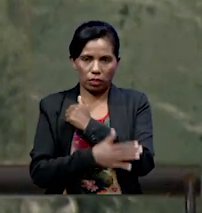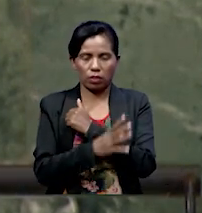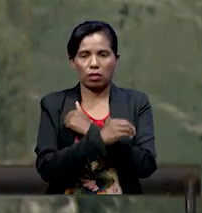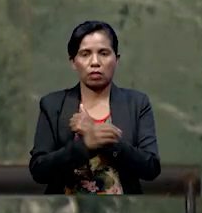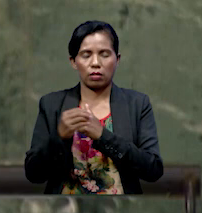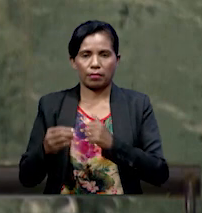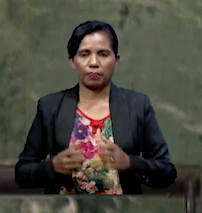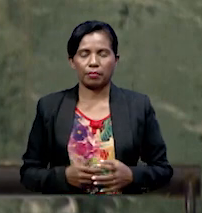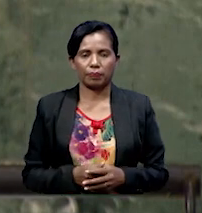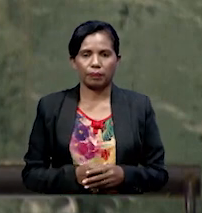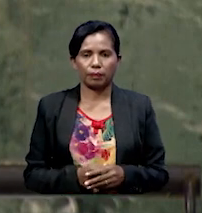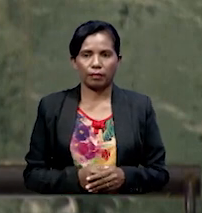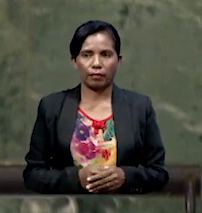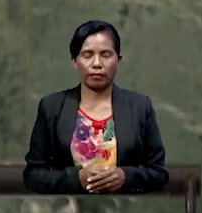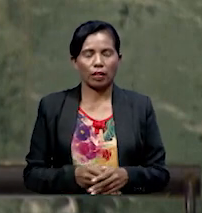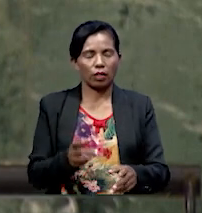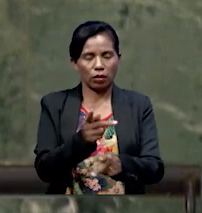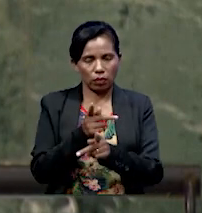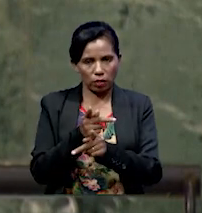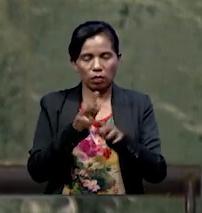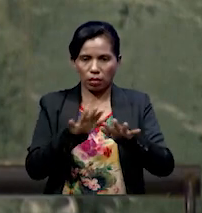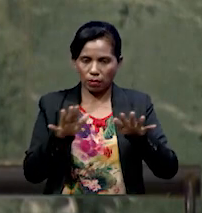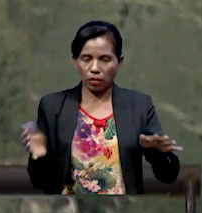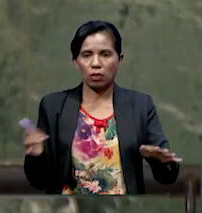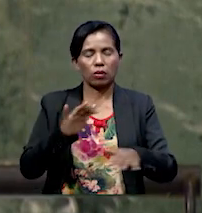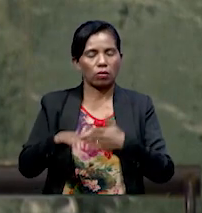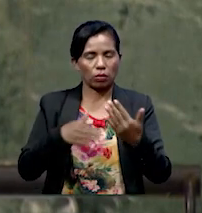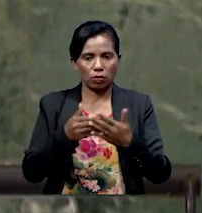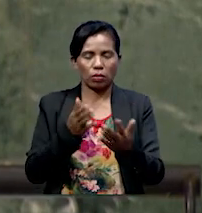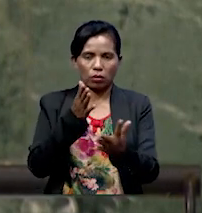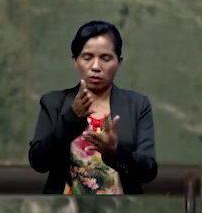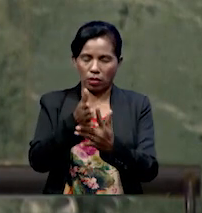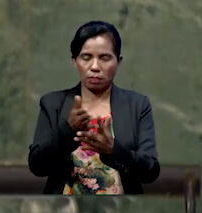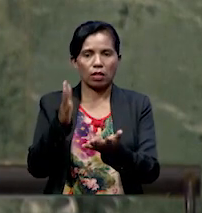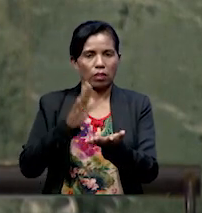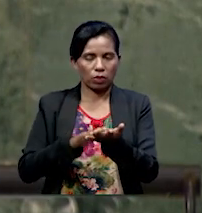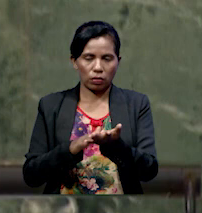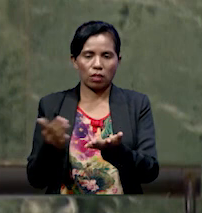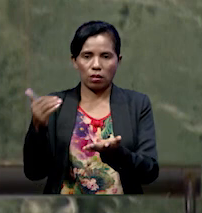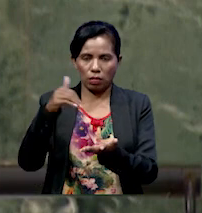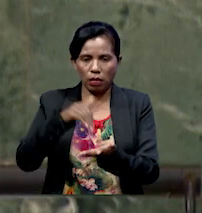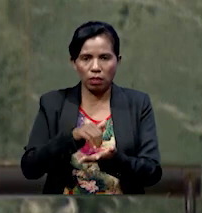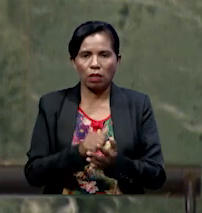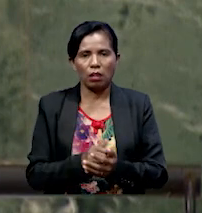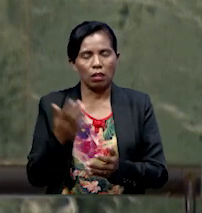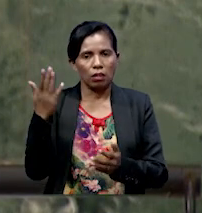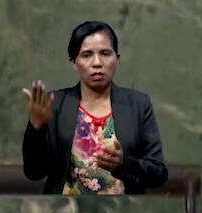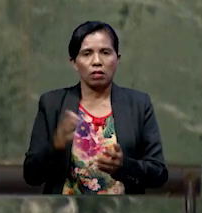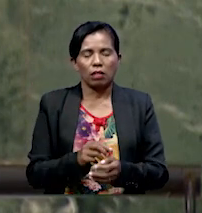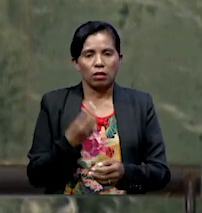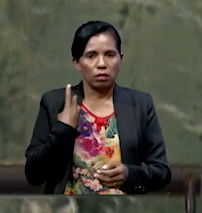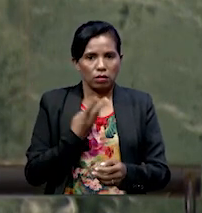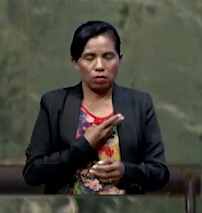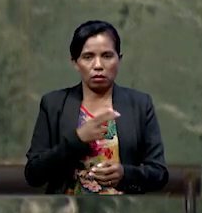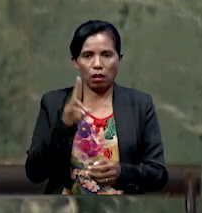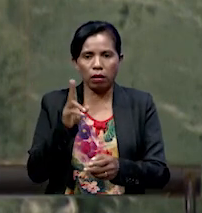suffered the most. To protect our children, we closed down schools, even though we knew that this decision would have